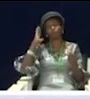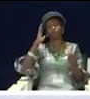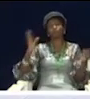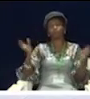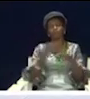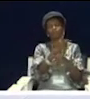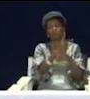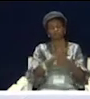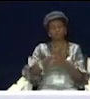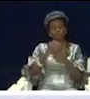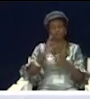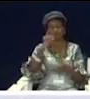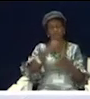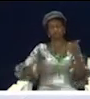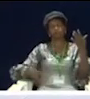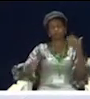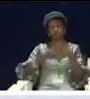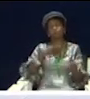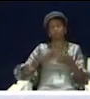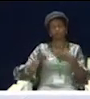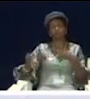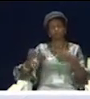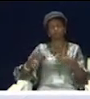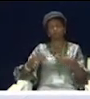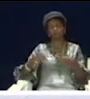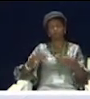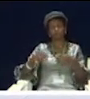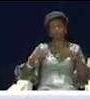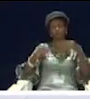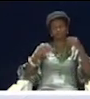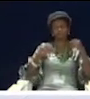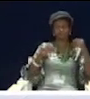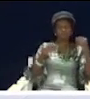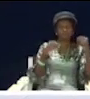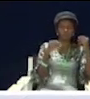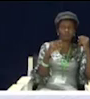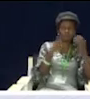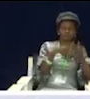care of whatever fell on wrong soil.